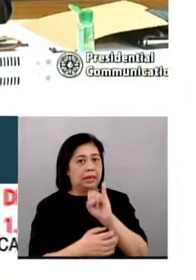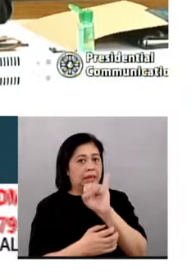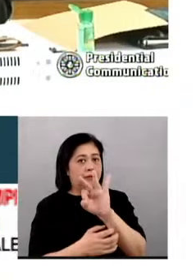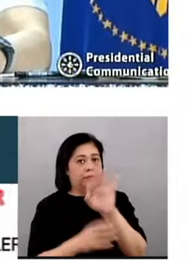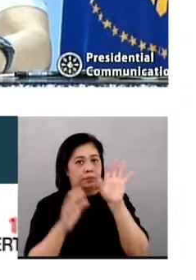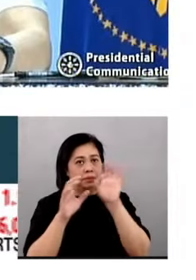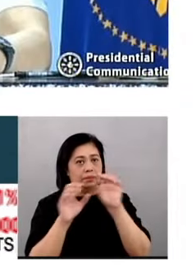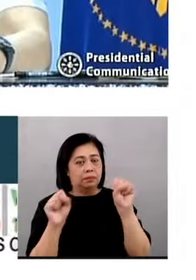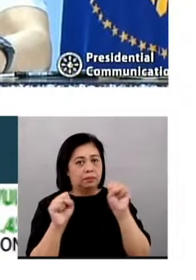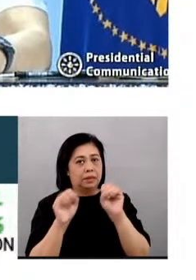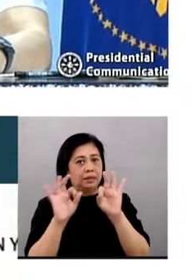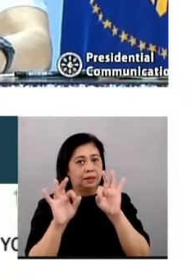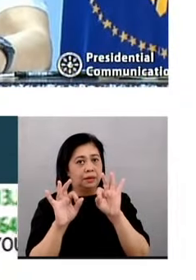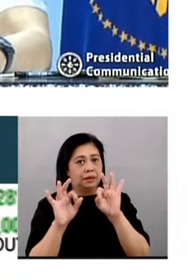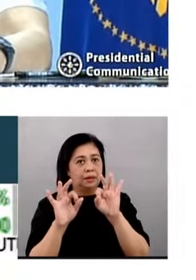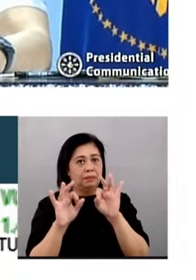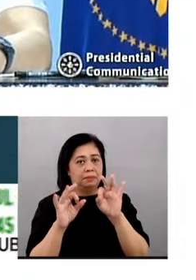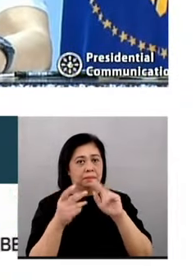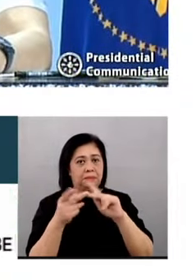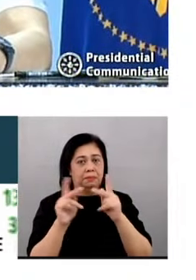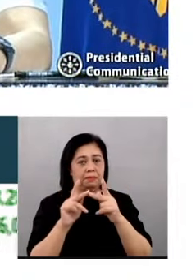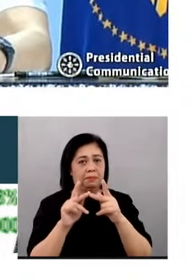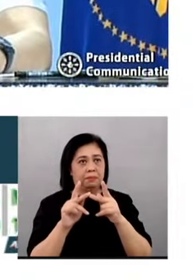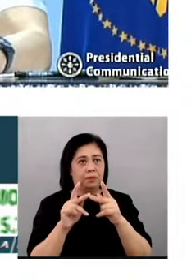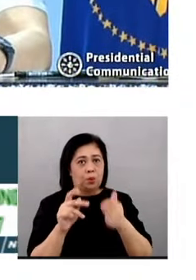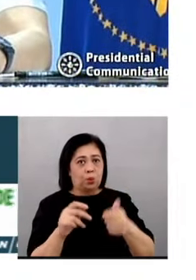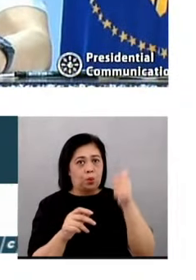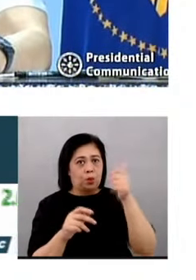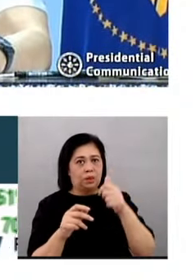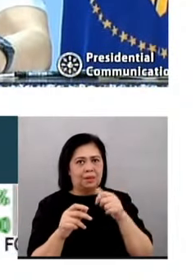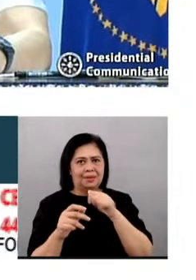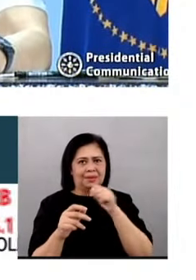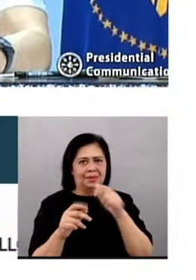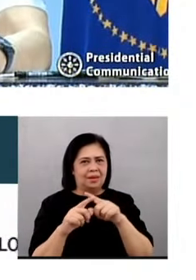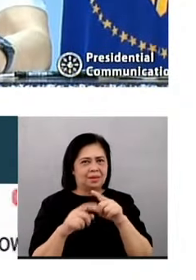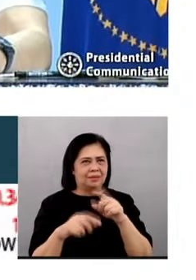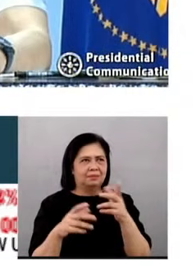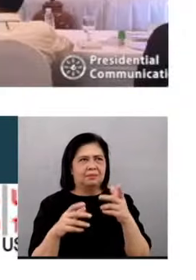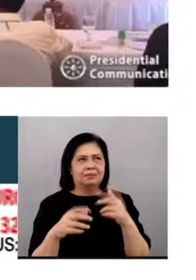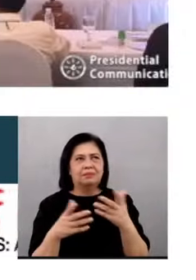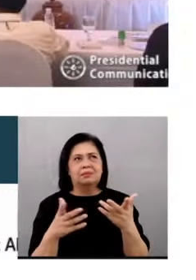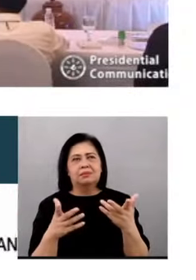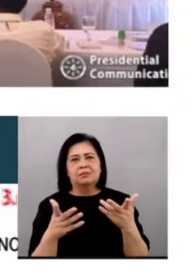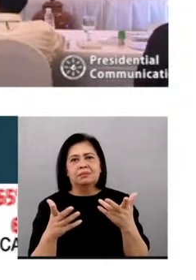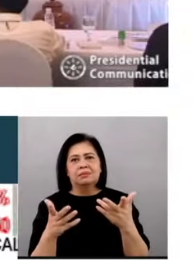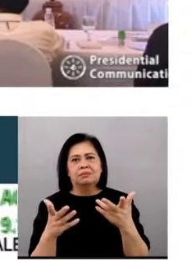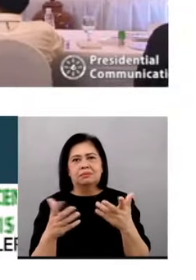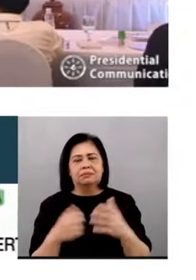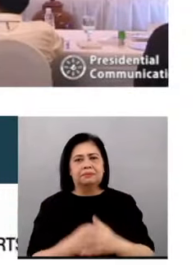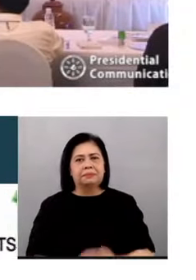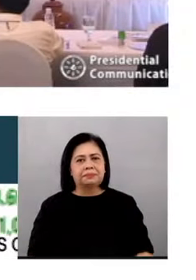if the tandem wins, it's not out of the question that the